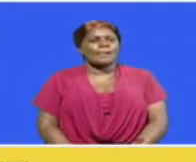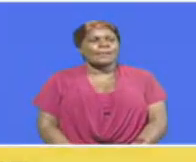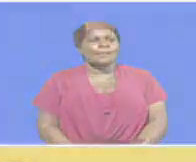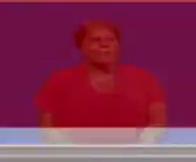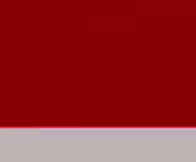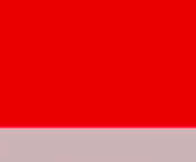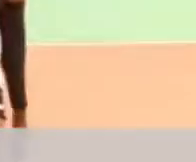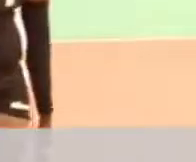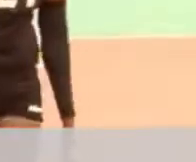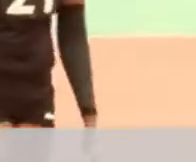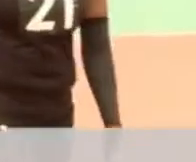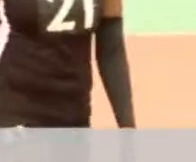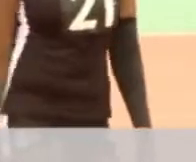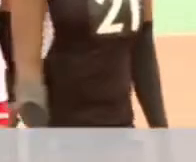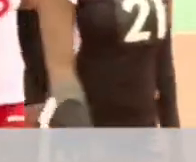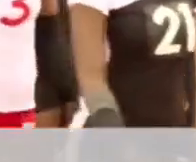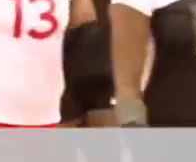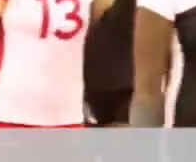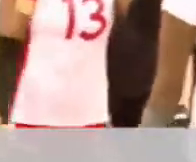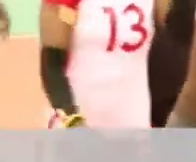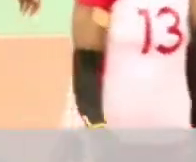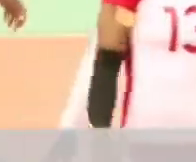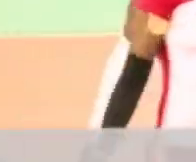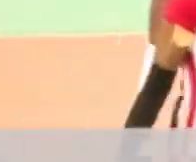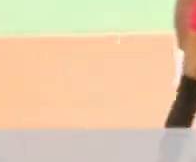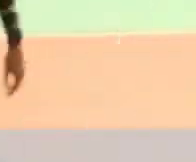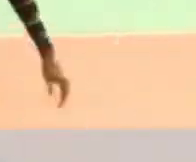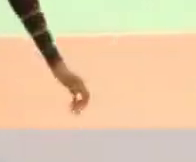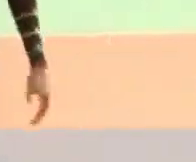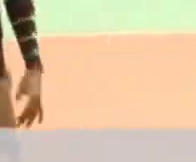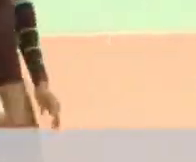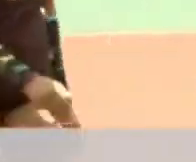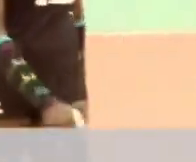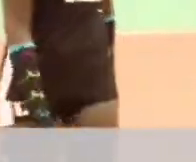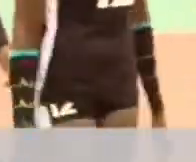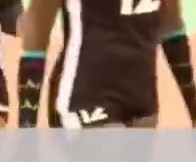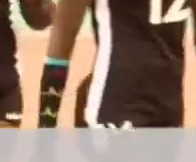Ahead in sports, volleyball league playoffs.